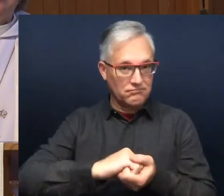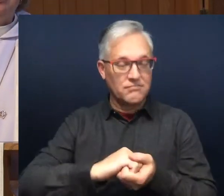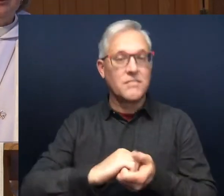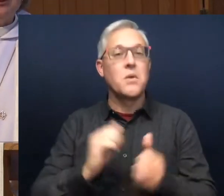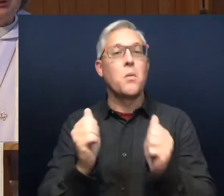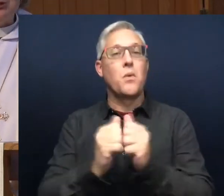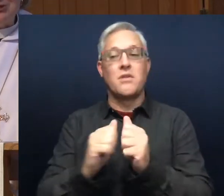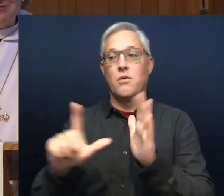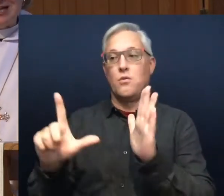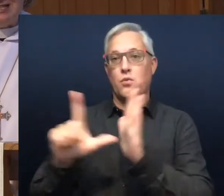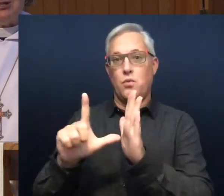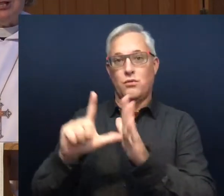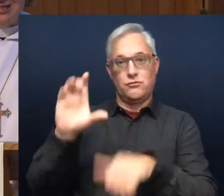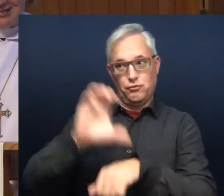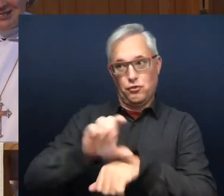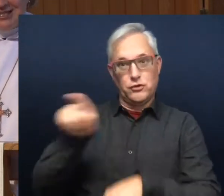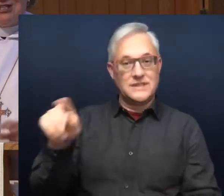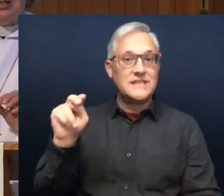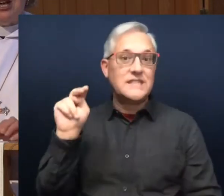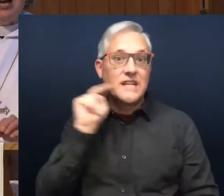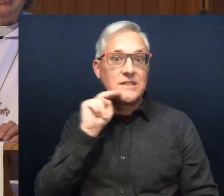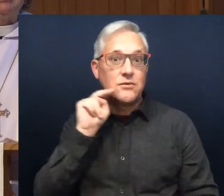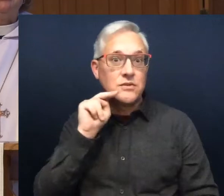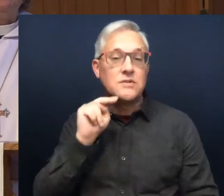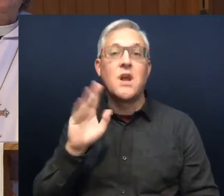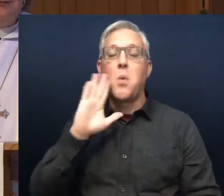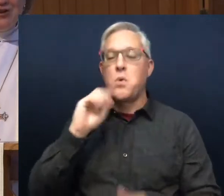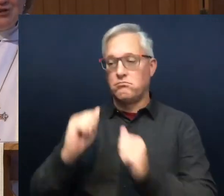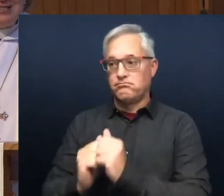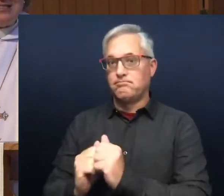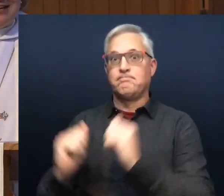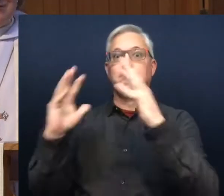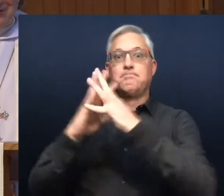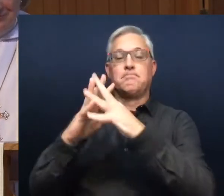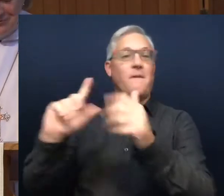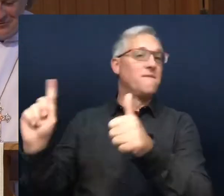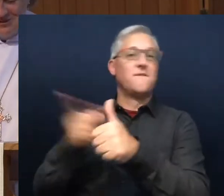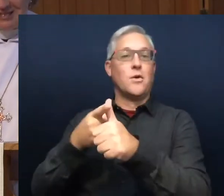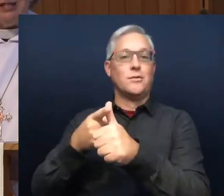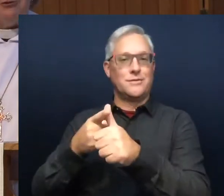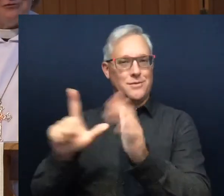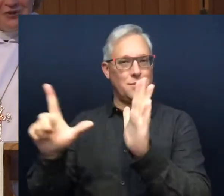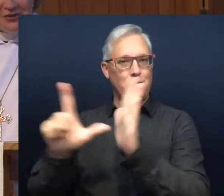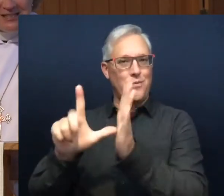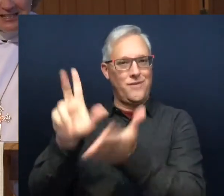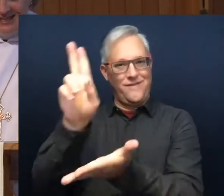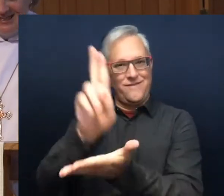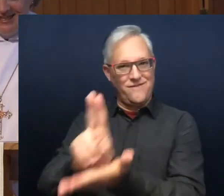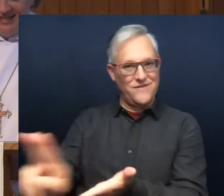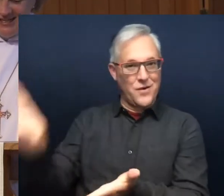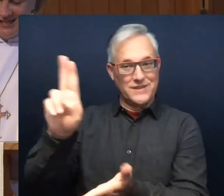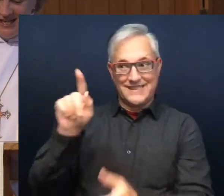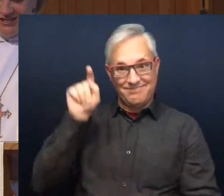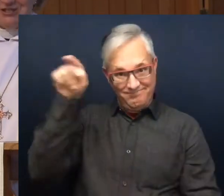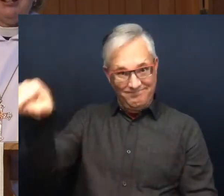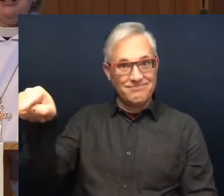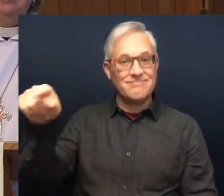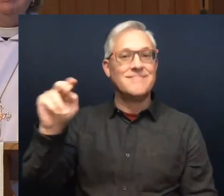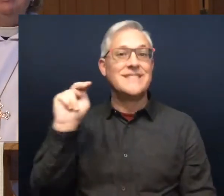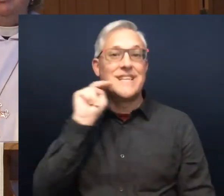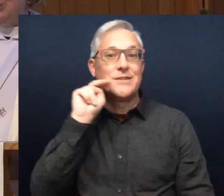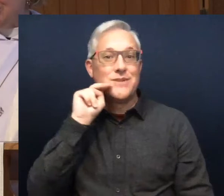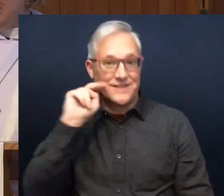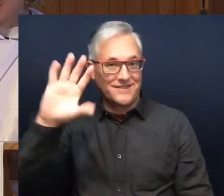with the Lutheran Church of Nigeria to launch the first ever Lutheran University in